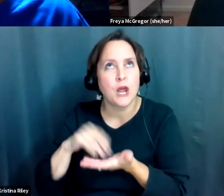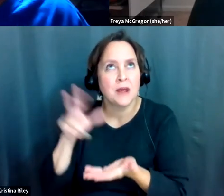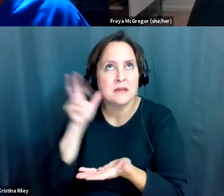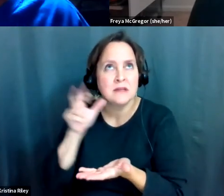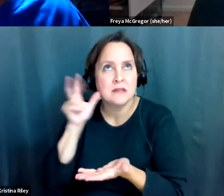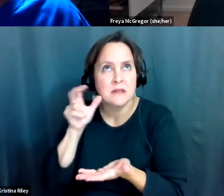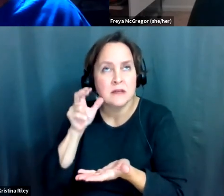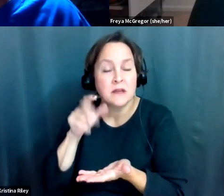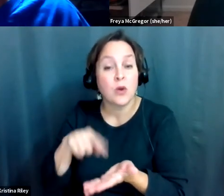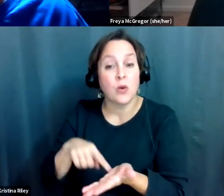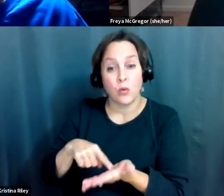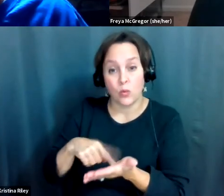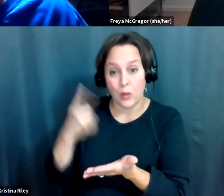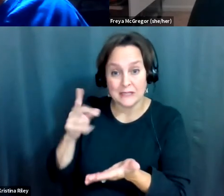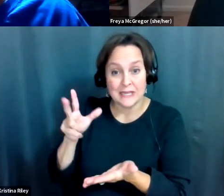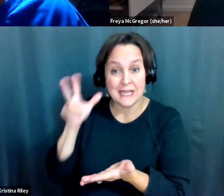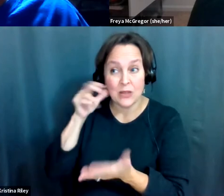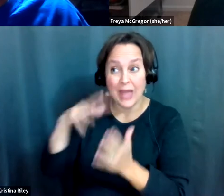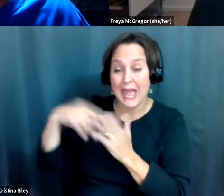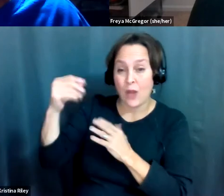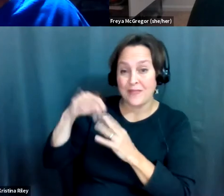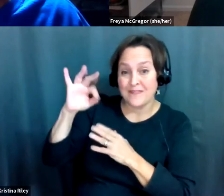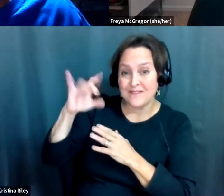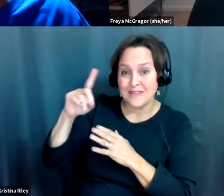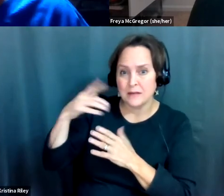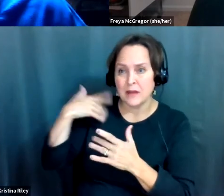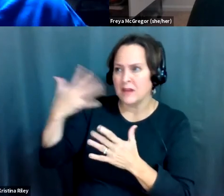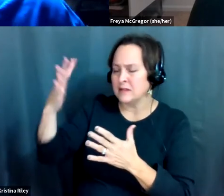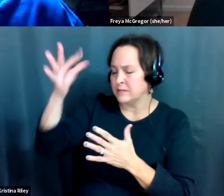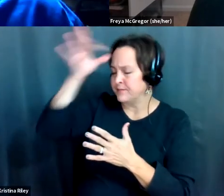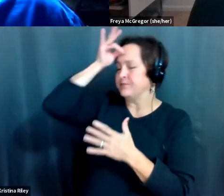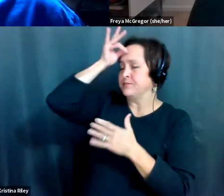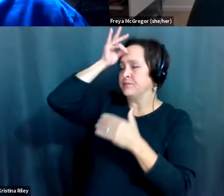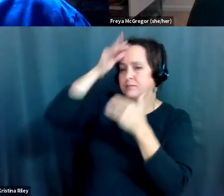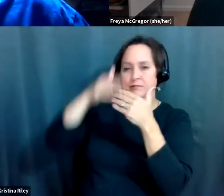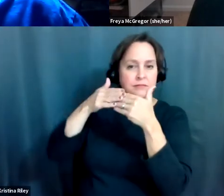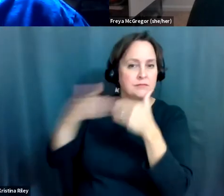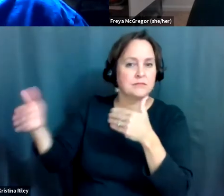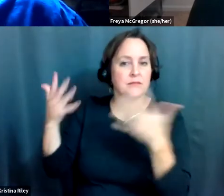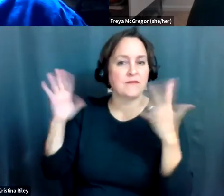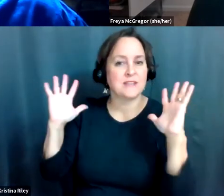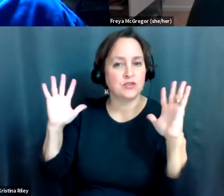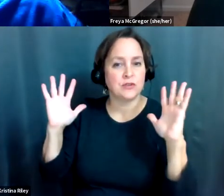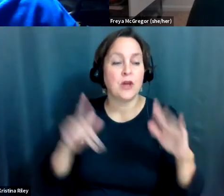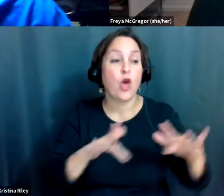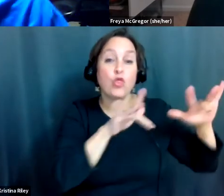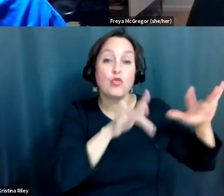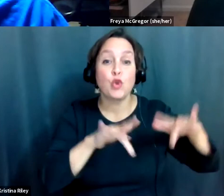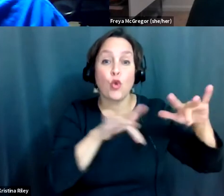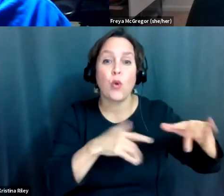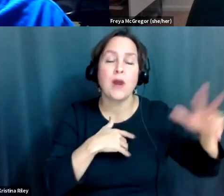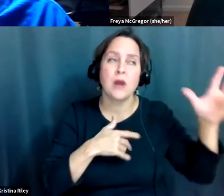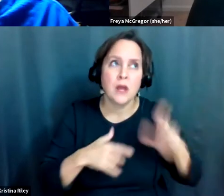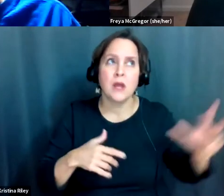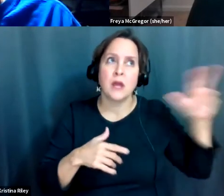Once I hear that bird out in the field, I know it from then on, but I can listen to those recordings forever. And it just doesn't stay.